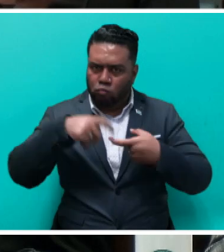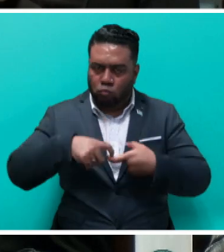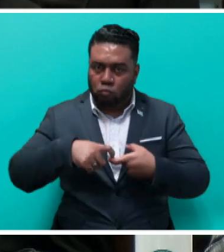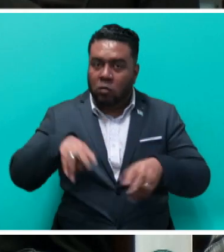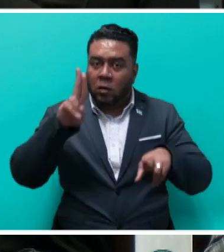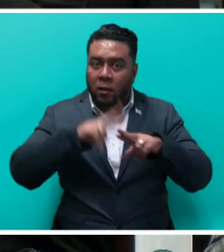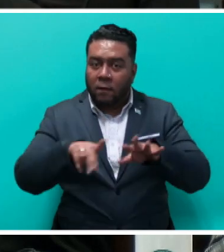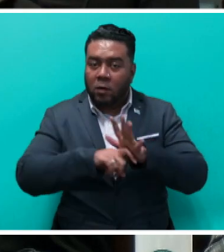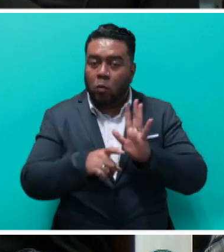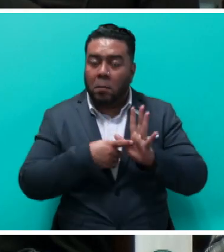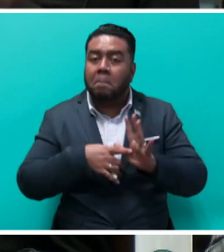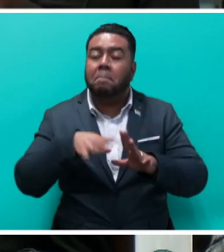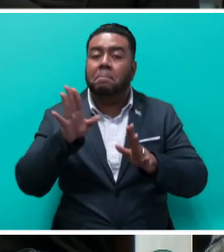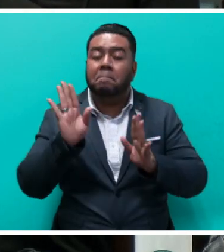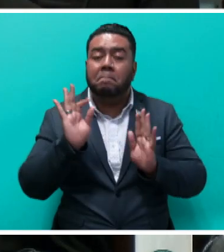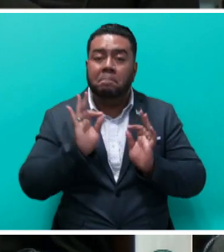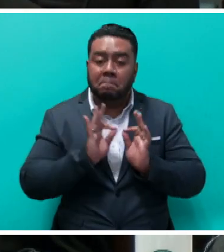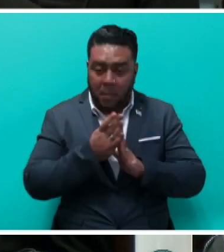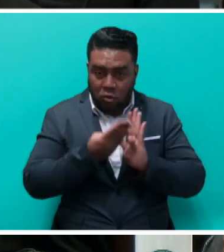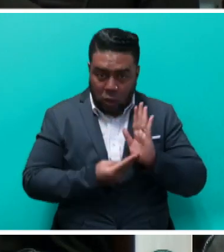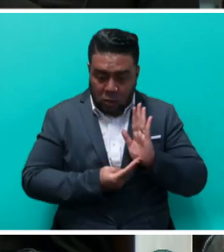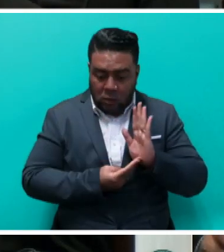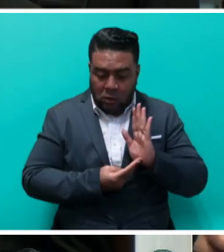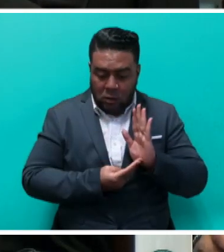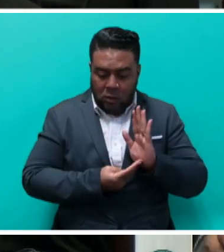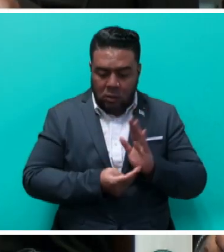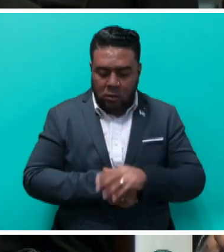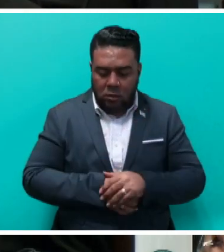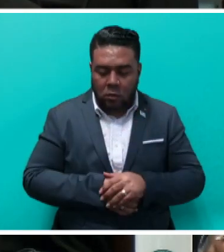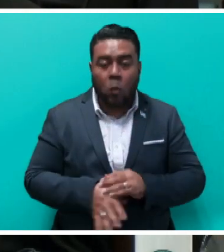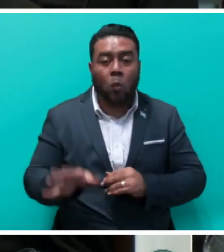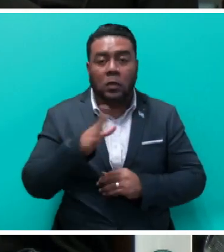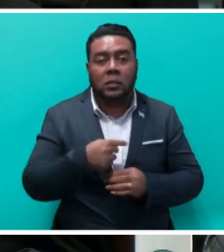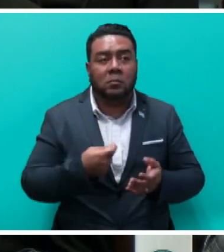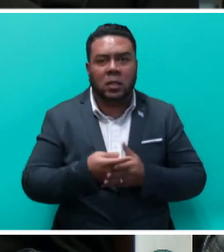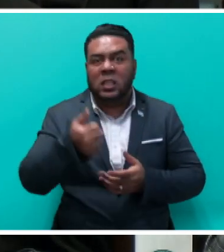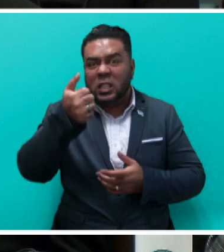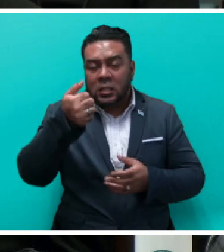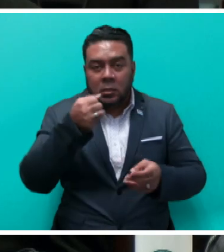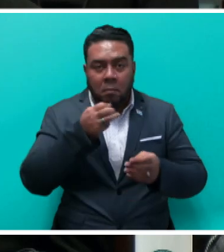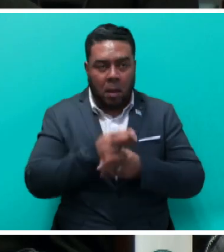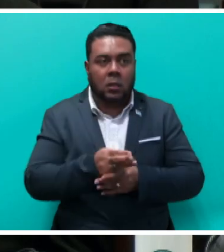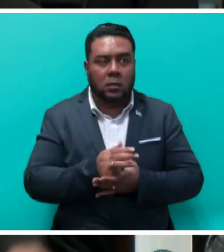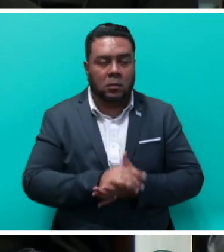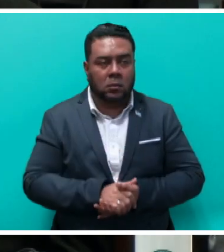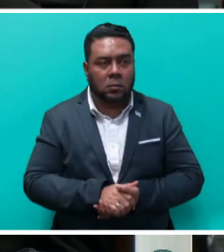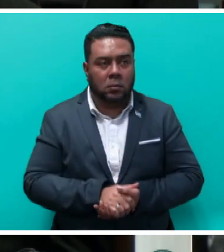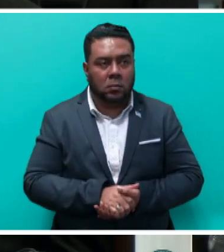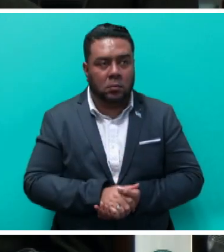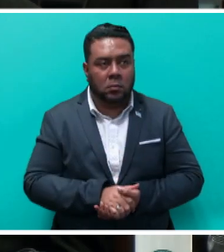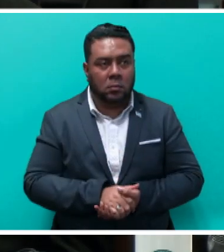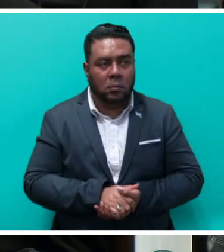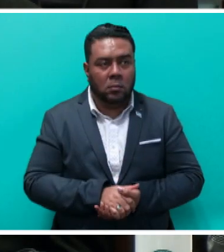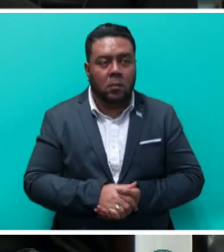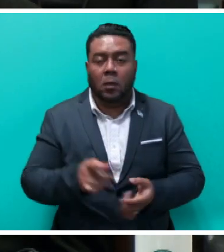budget, whole year's budget, Mr. Speaker, was spent in 6 months. And we had